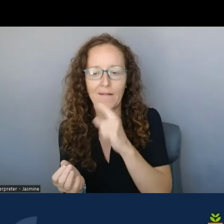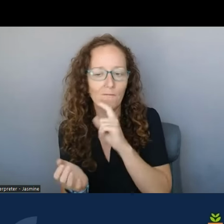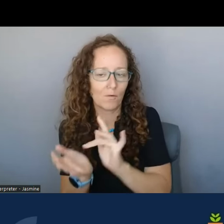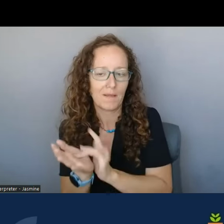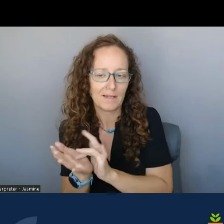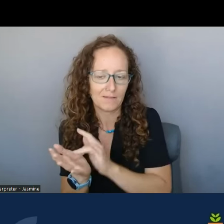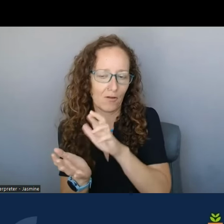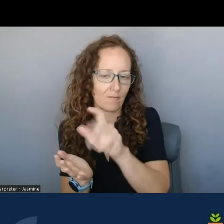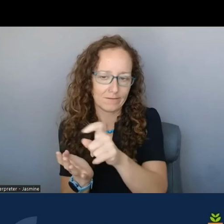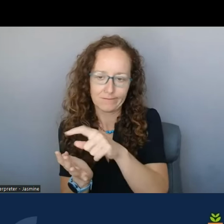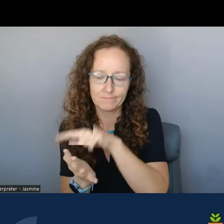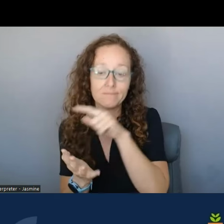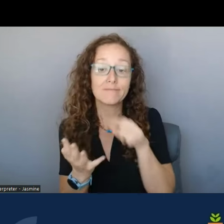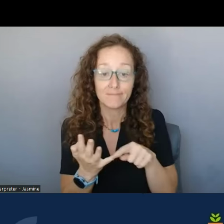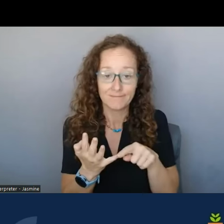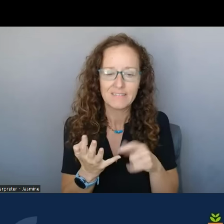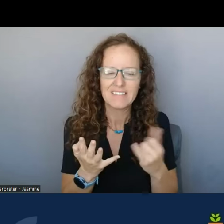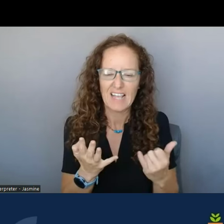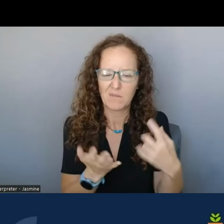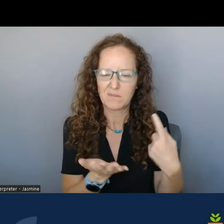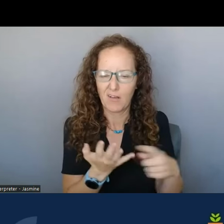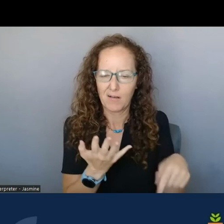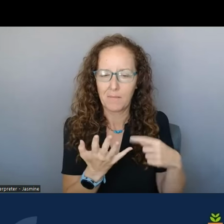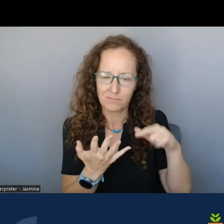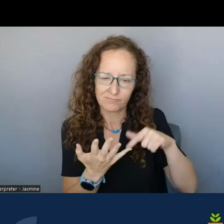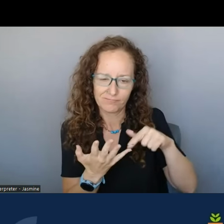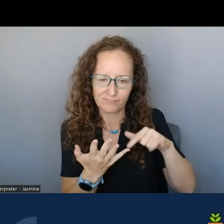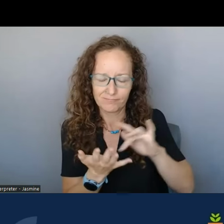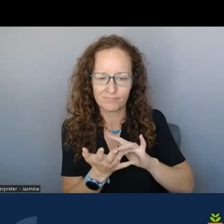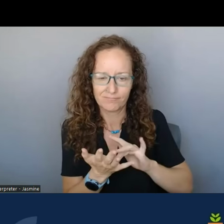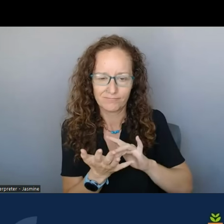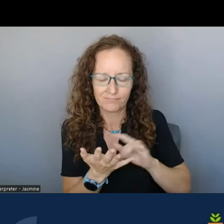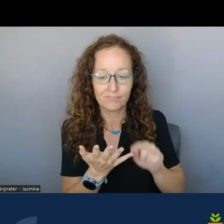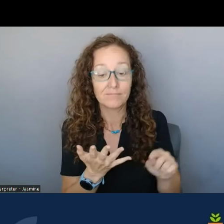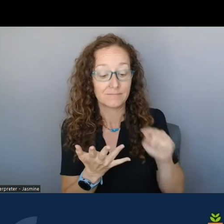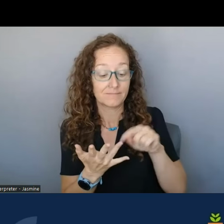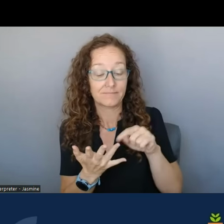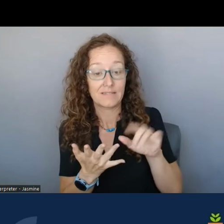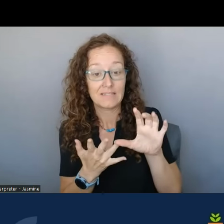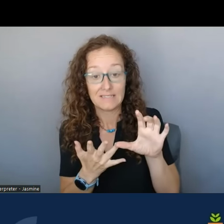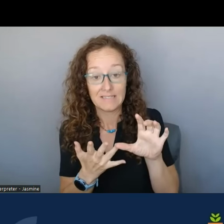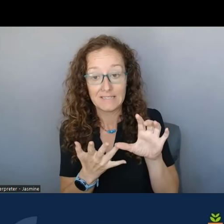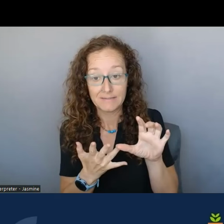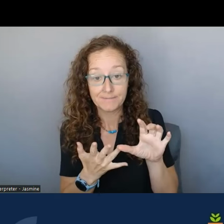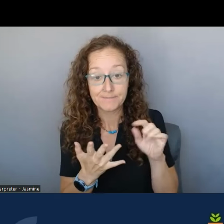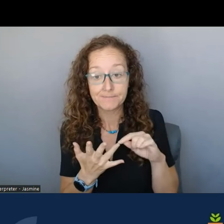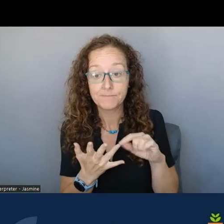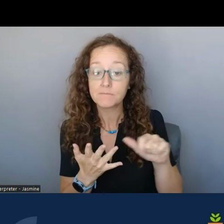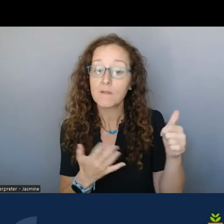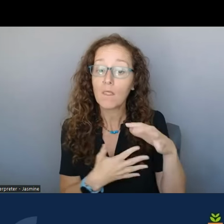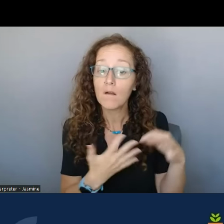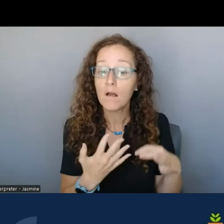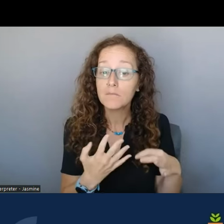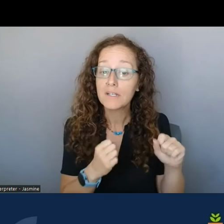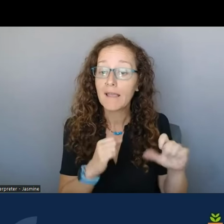drugs. Now, moving back to Part C. Part C is another way to get Medicare benefits.